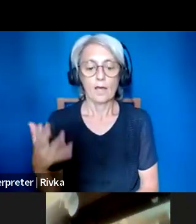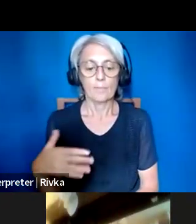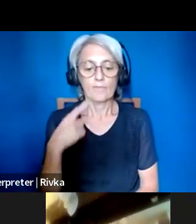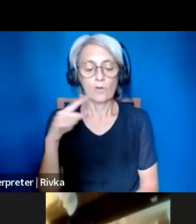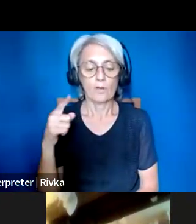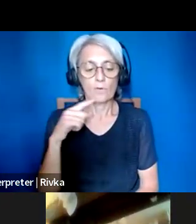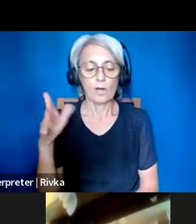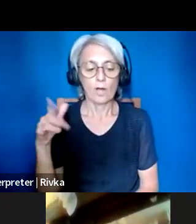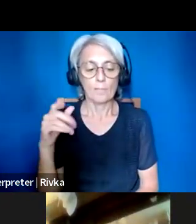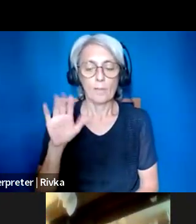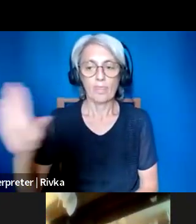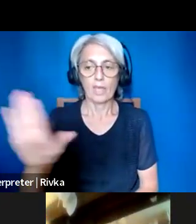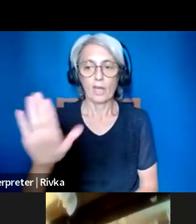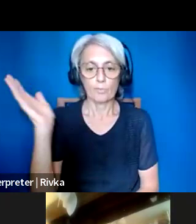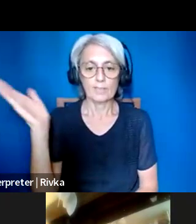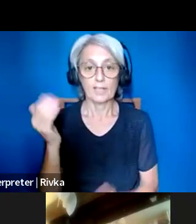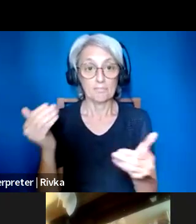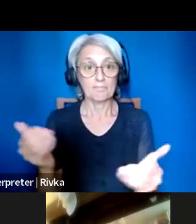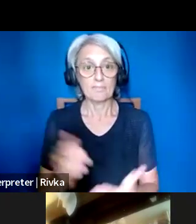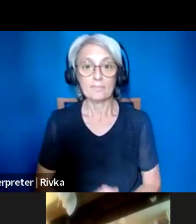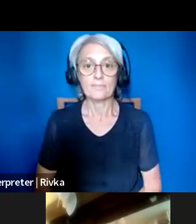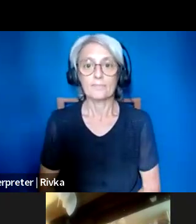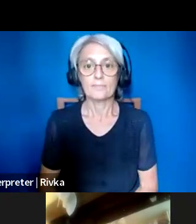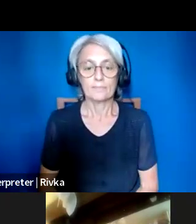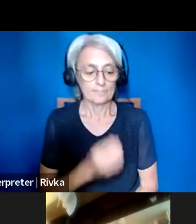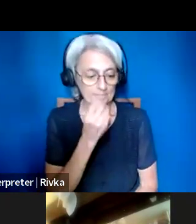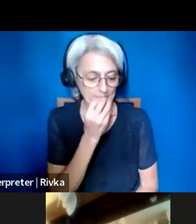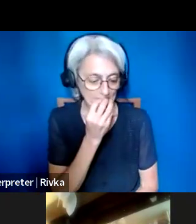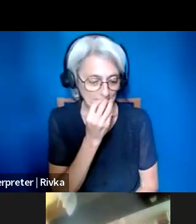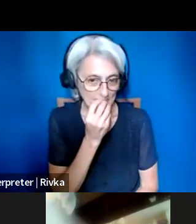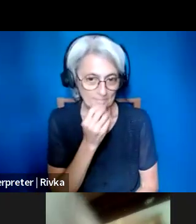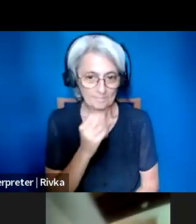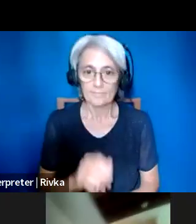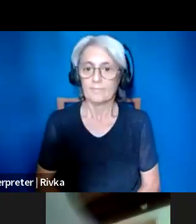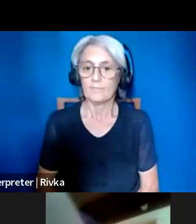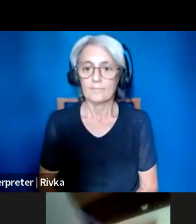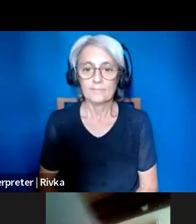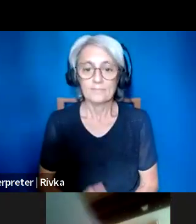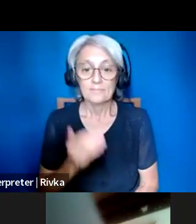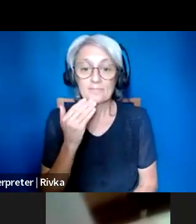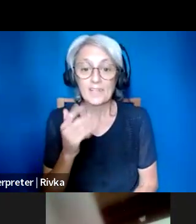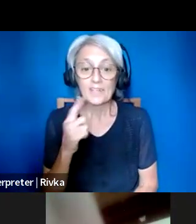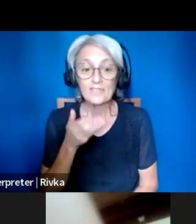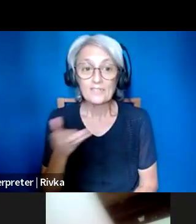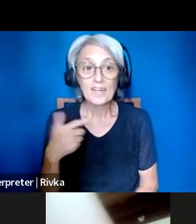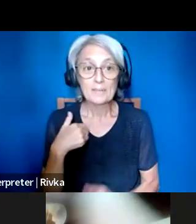for their presentation. Thank you. Thanks, Randy. Thanks for having me here today.